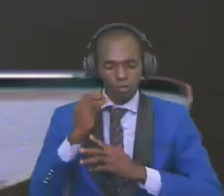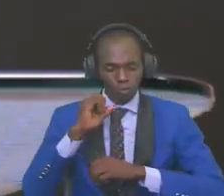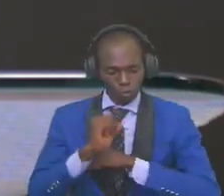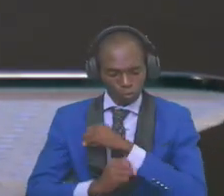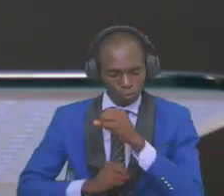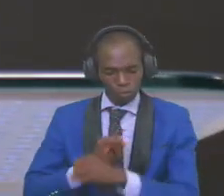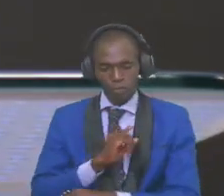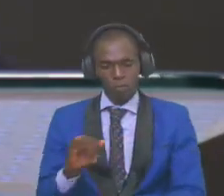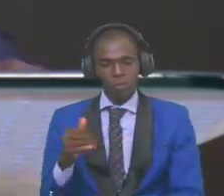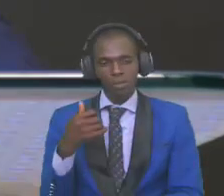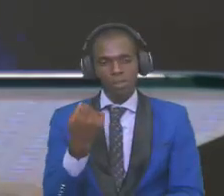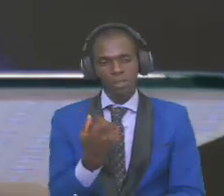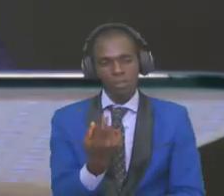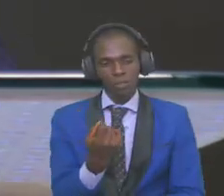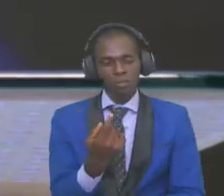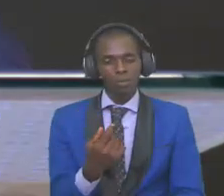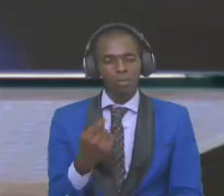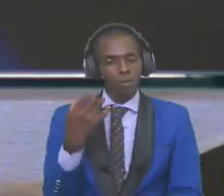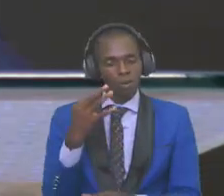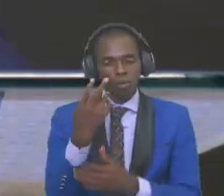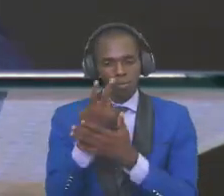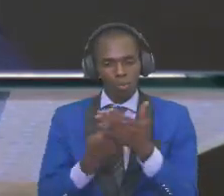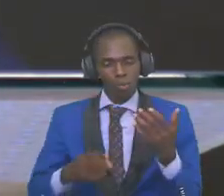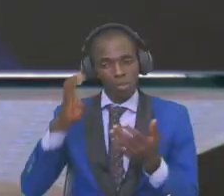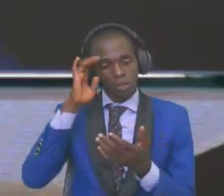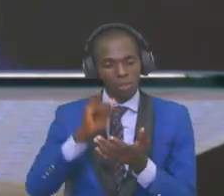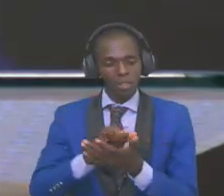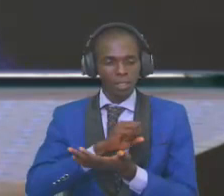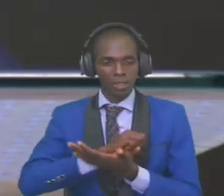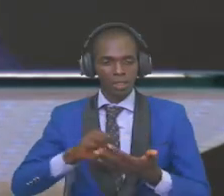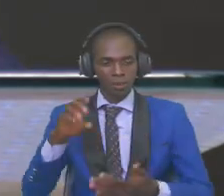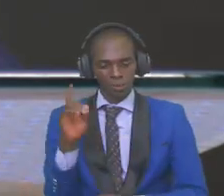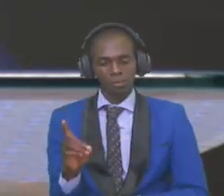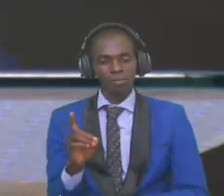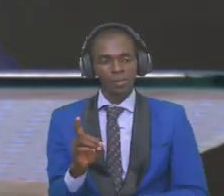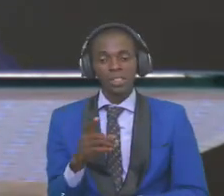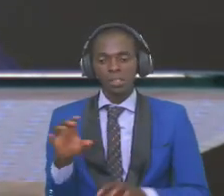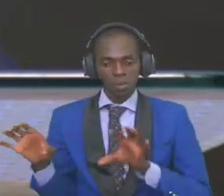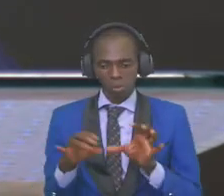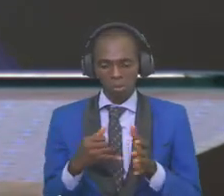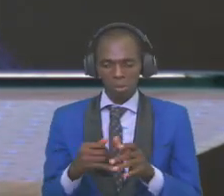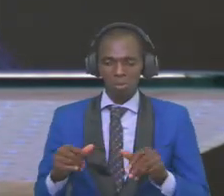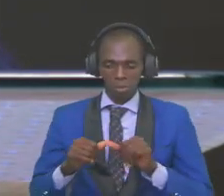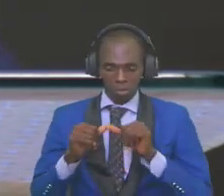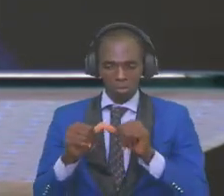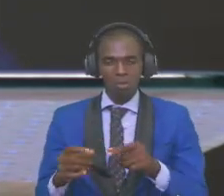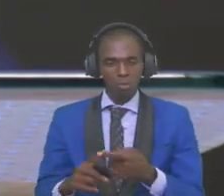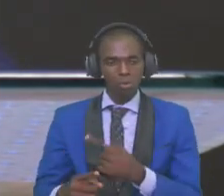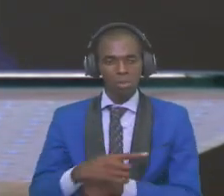verse 11, "For both he that sanctifieth," is still doing it today, "he